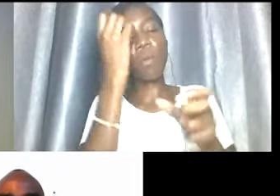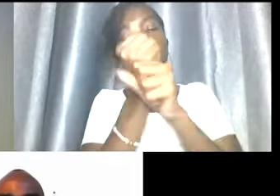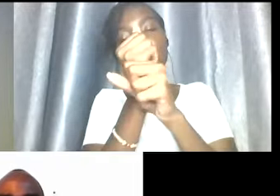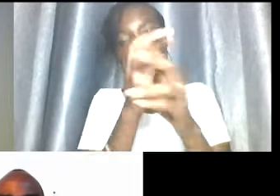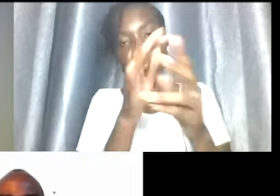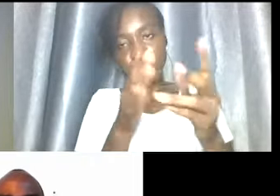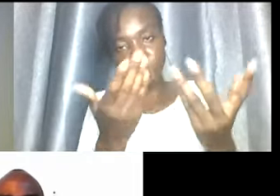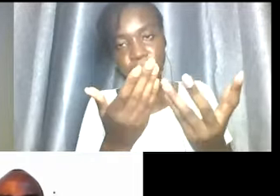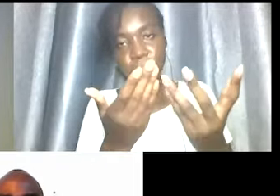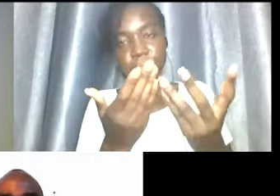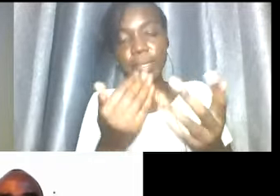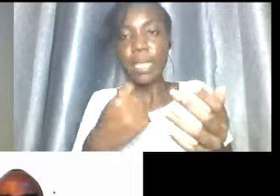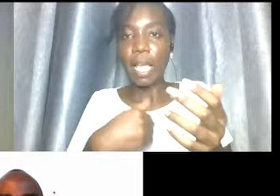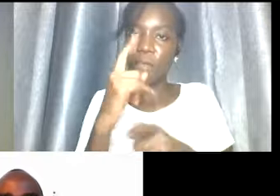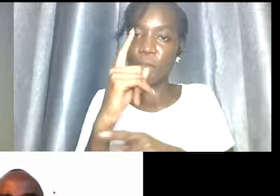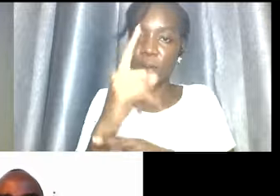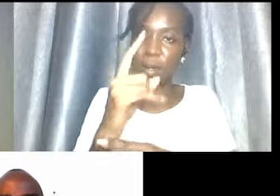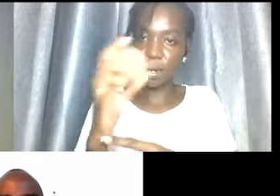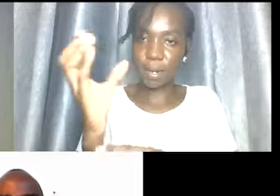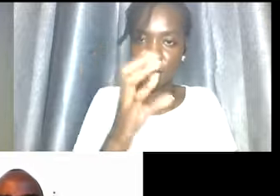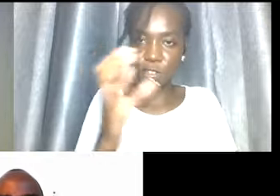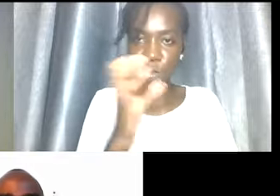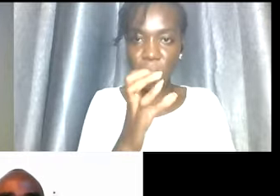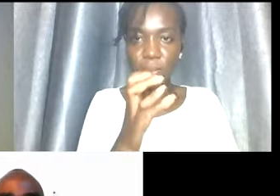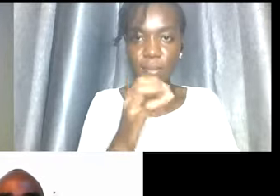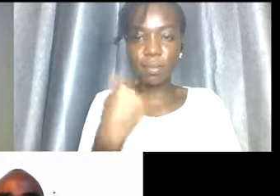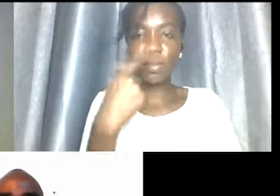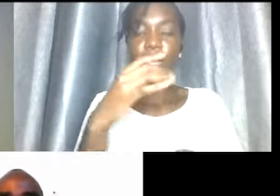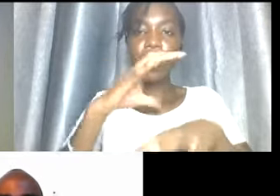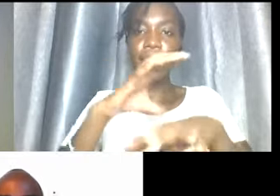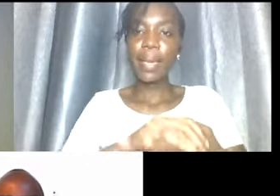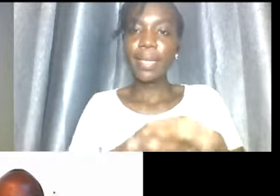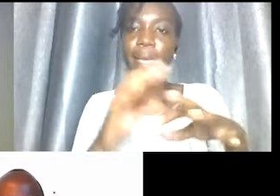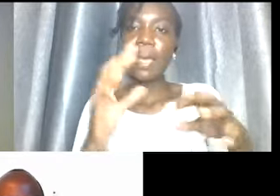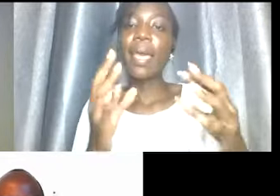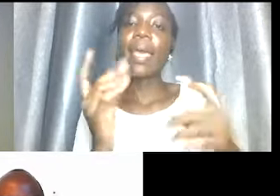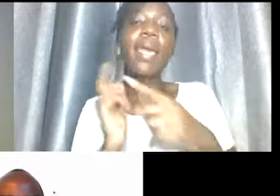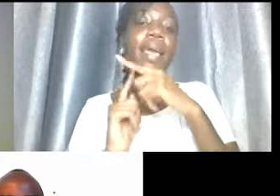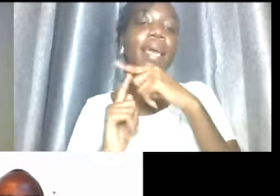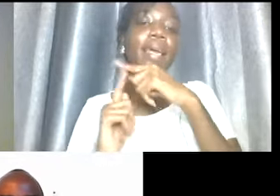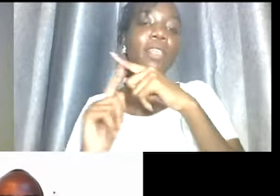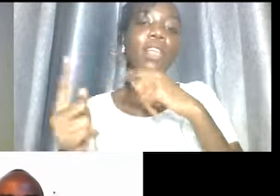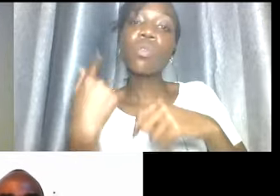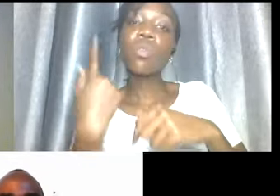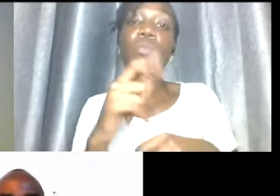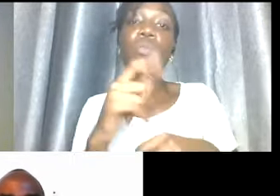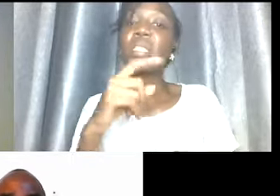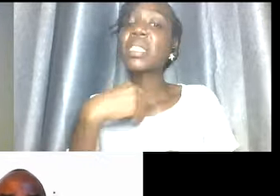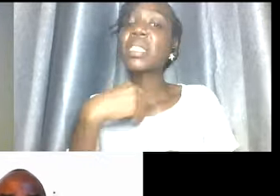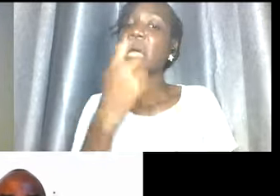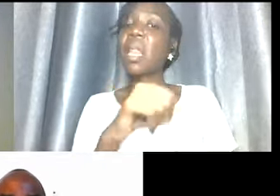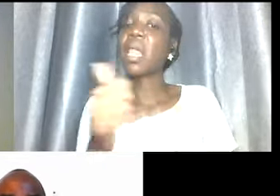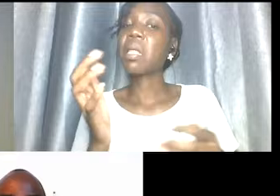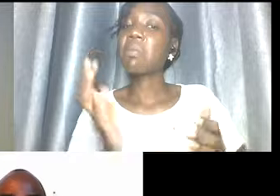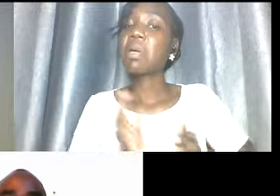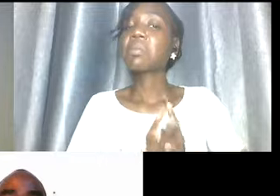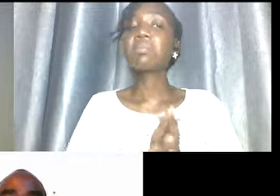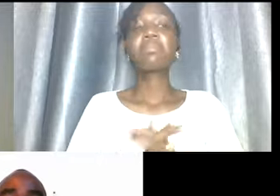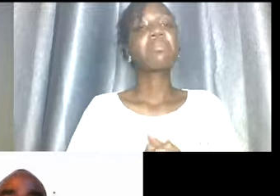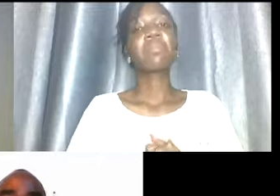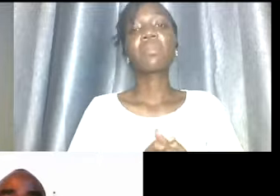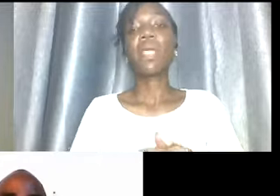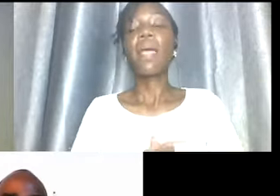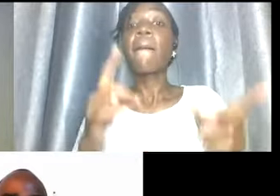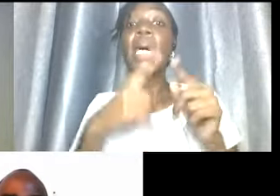One customer, one good experience, a customer may not tell anyone. One bad experience, they will